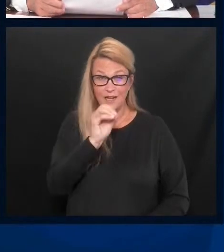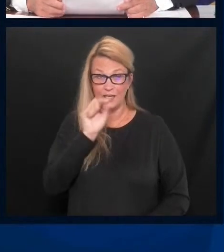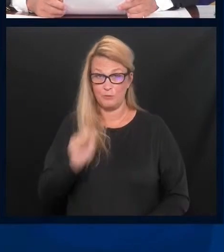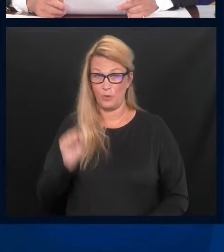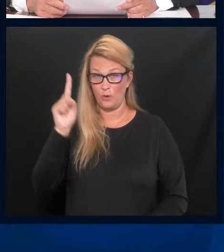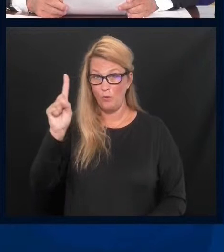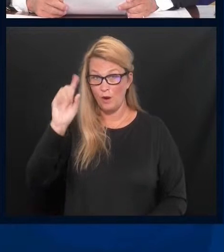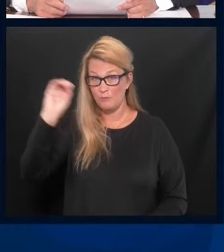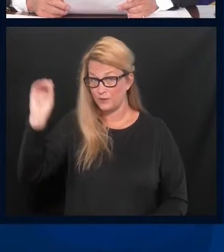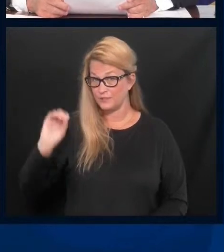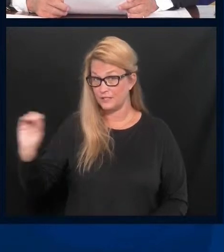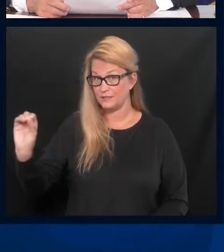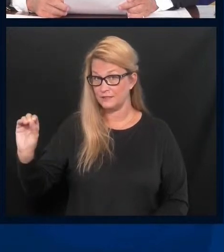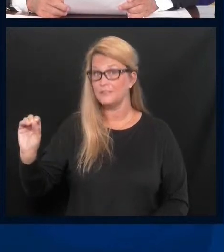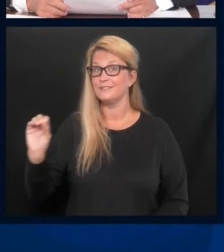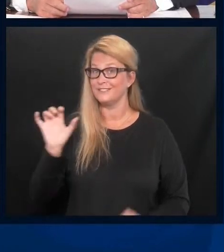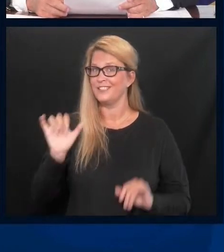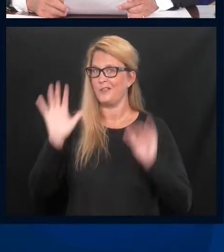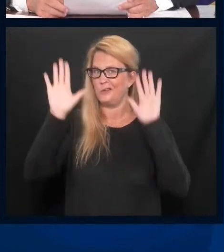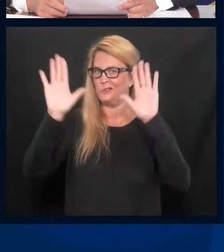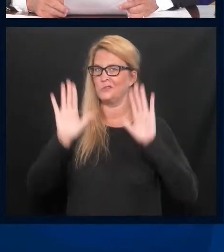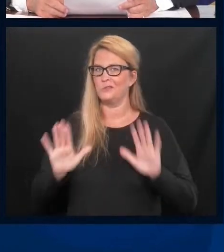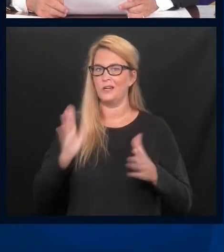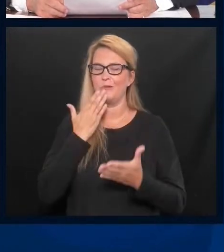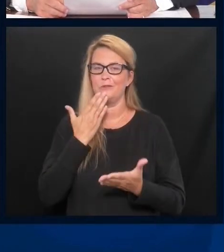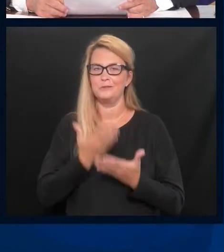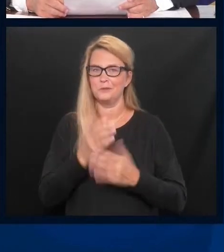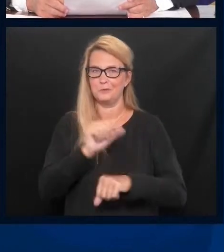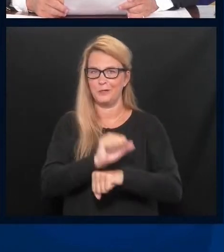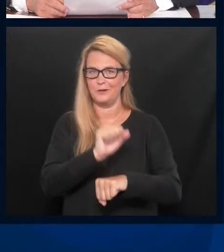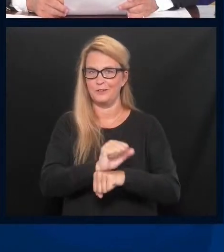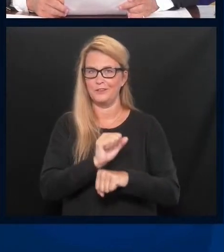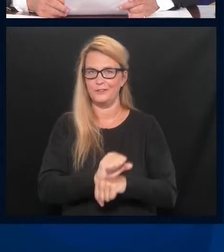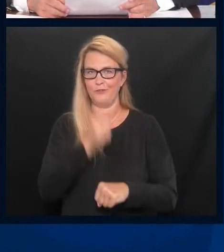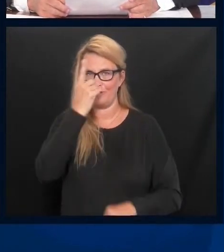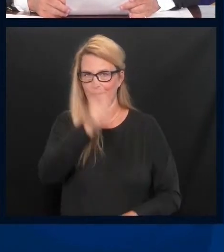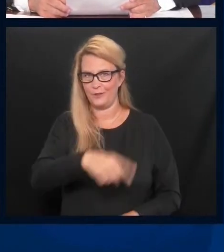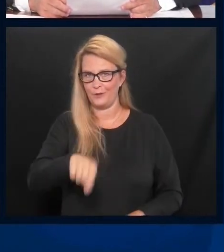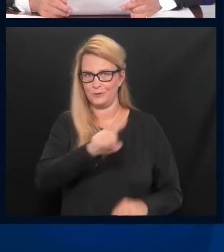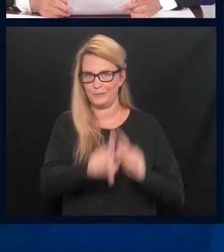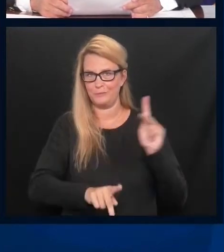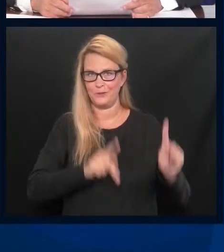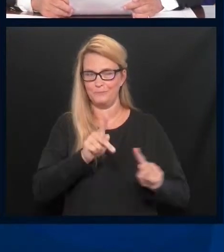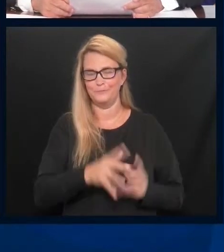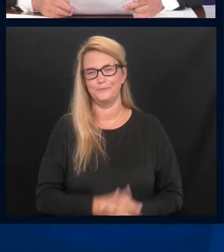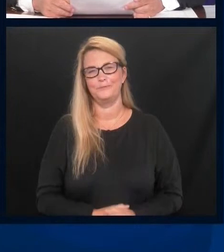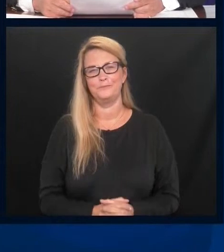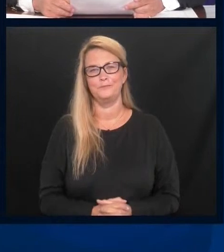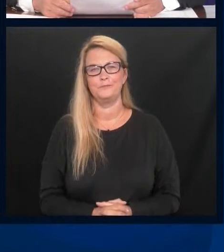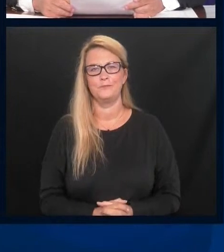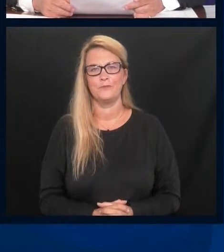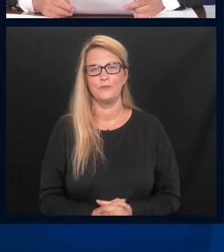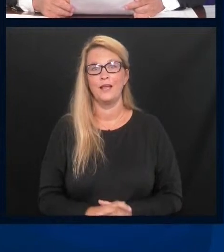90.1%. It's great work by all those folks that are out there in the field. We have